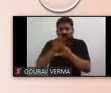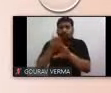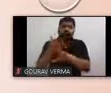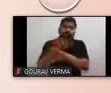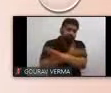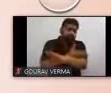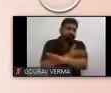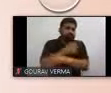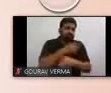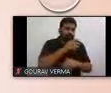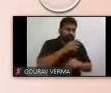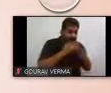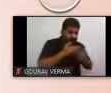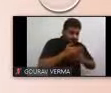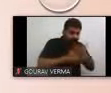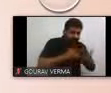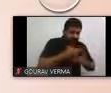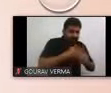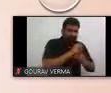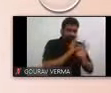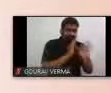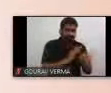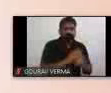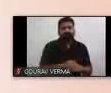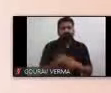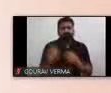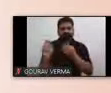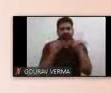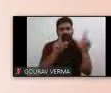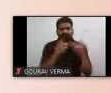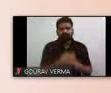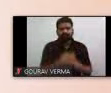to join a company. Next.